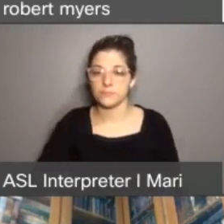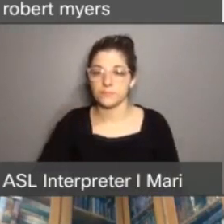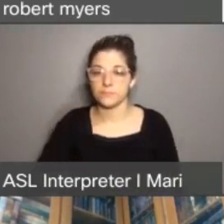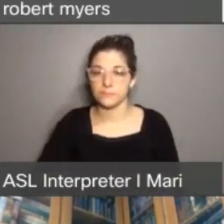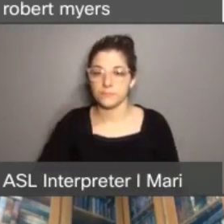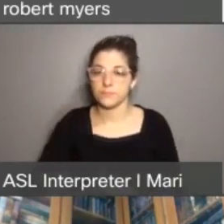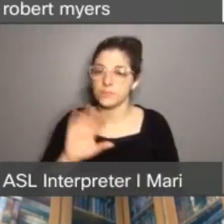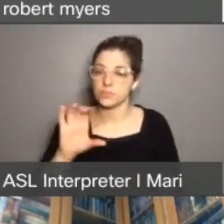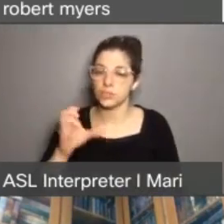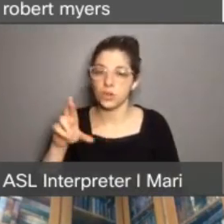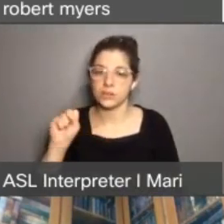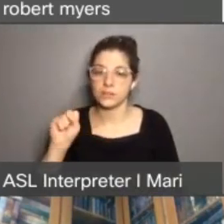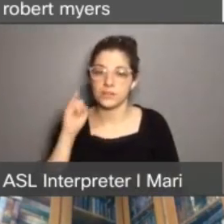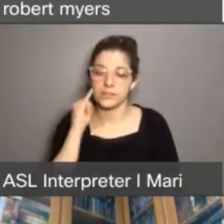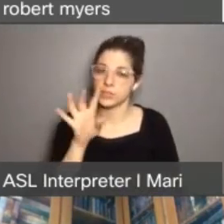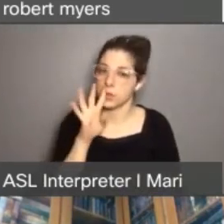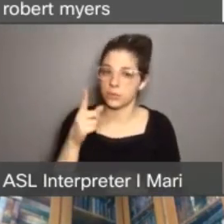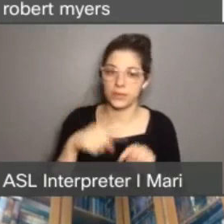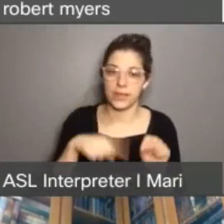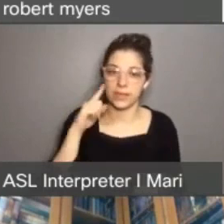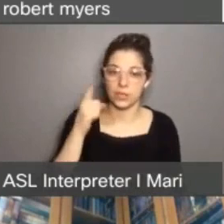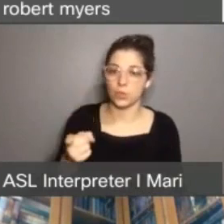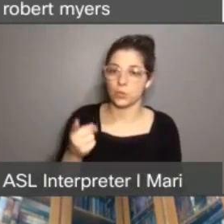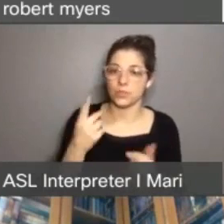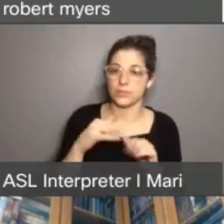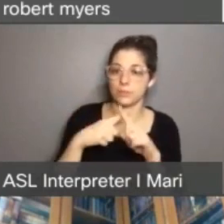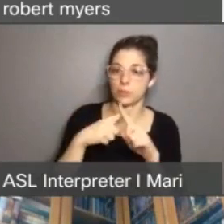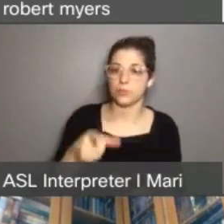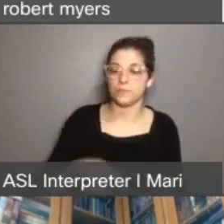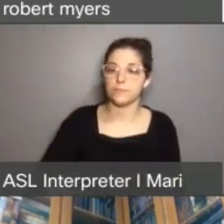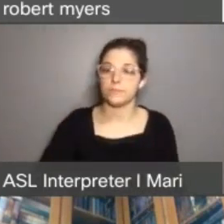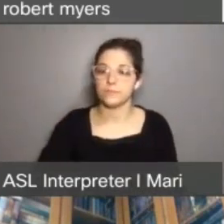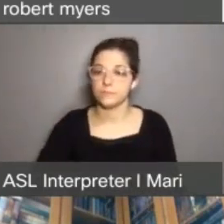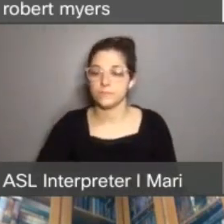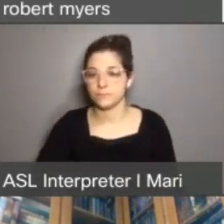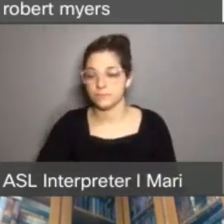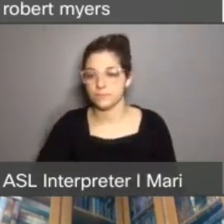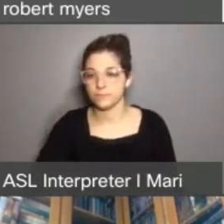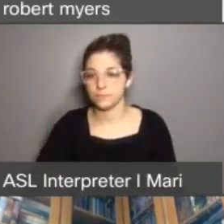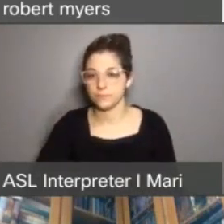And Charles, if you're talking, we can't hear you. You're still on mute.